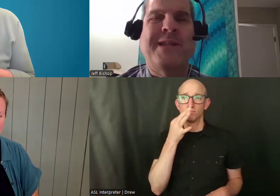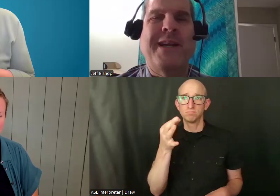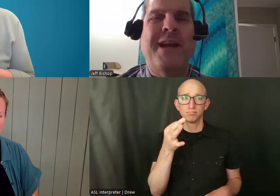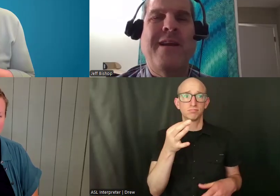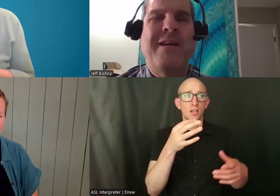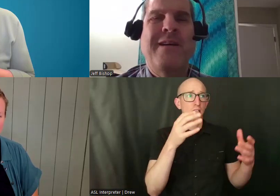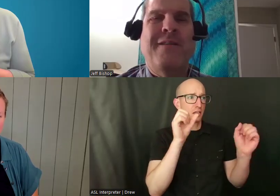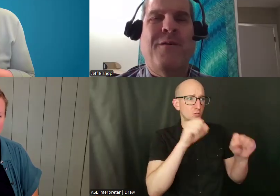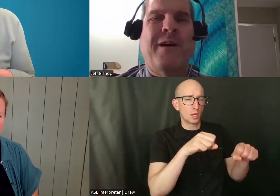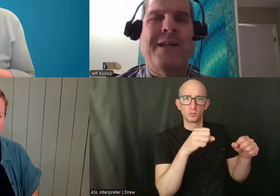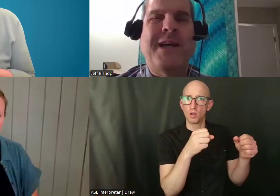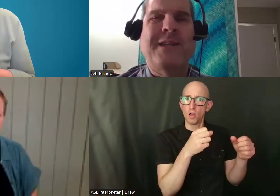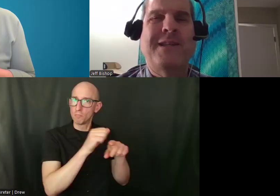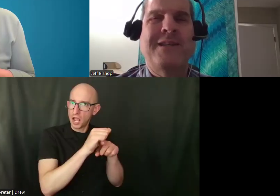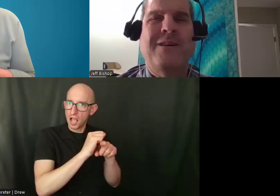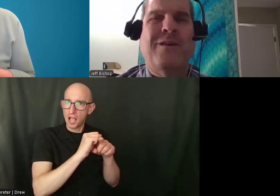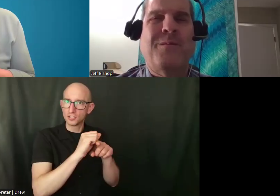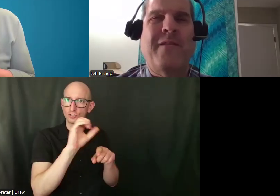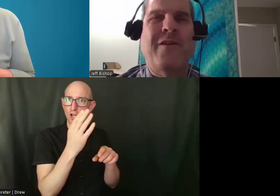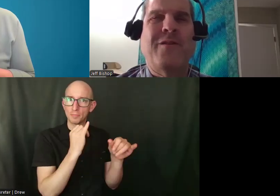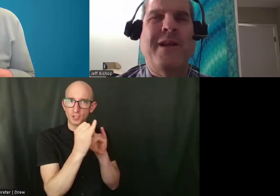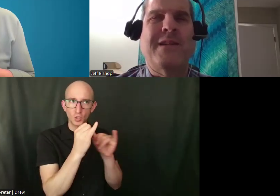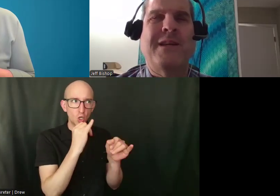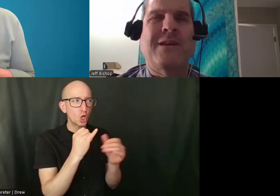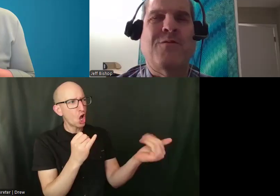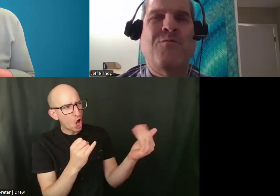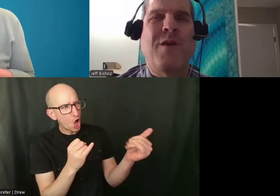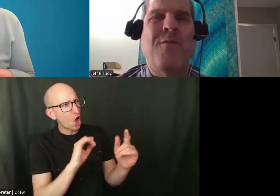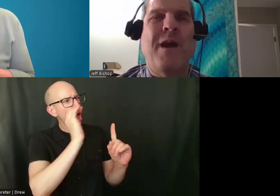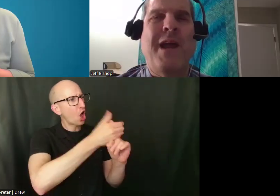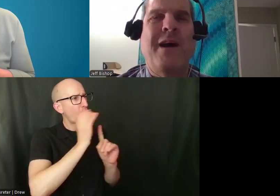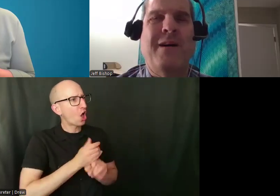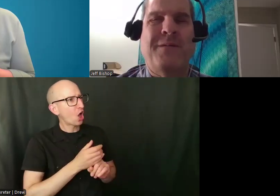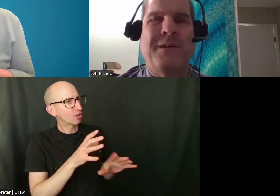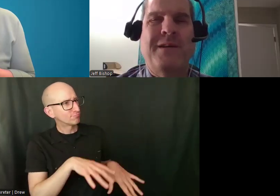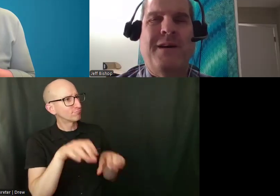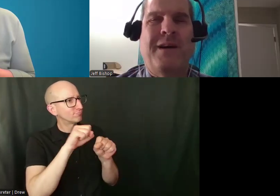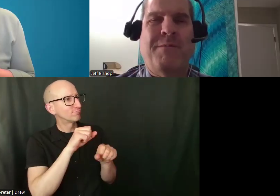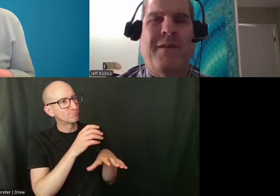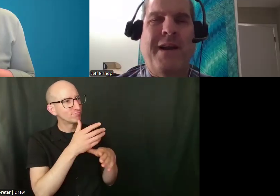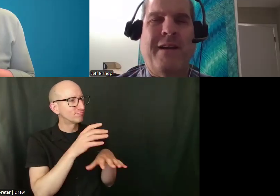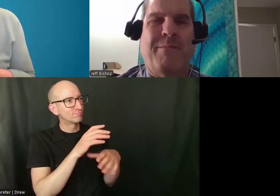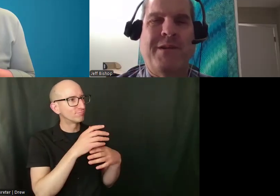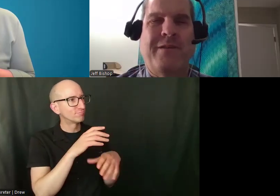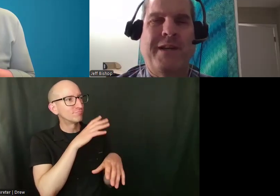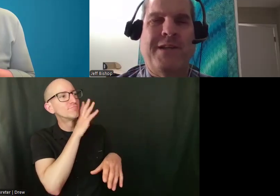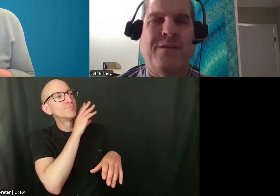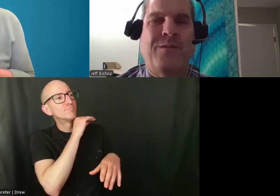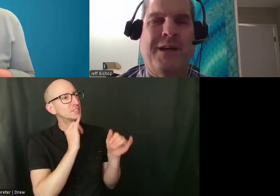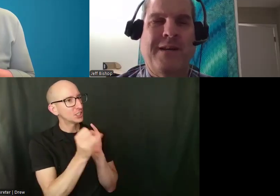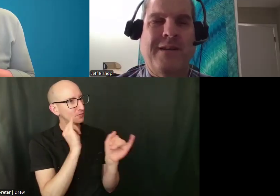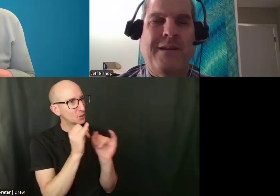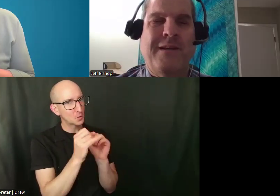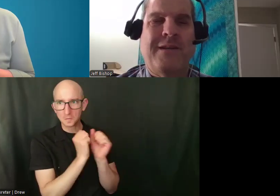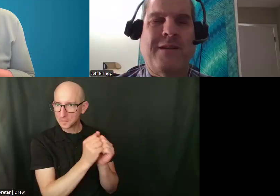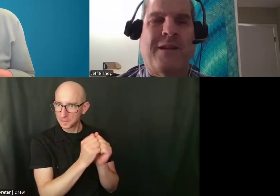you're studying for a test or whatever you're doing. It's a great way of providing an opportunity